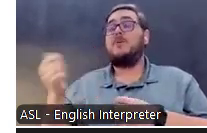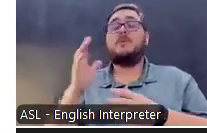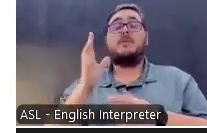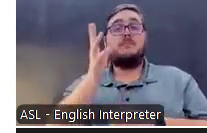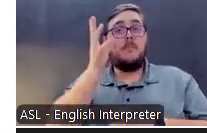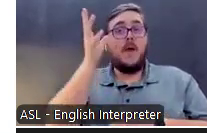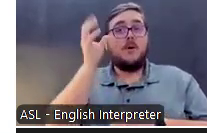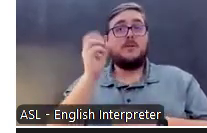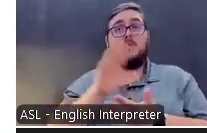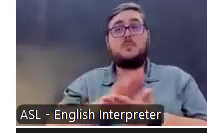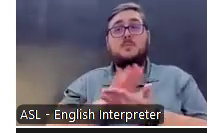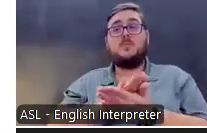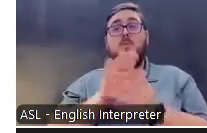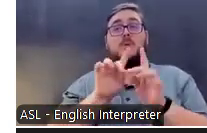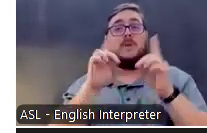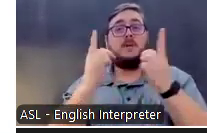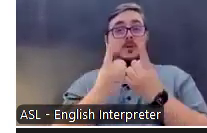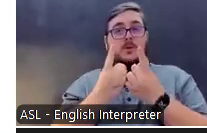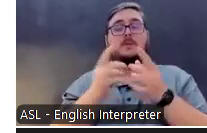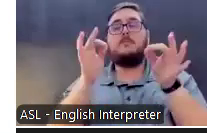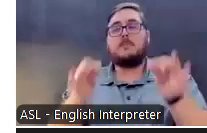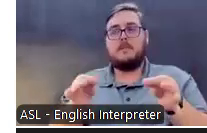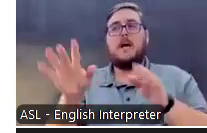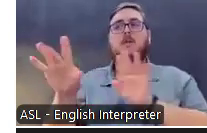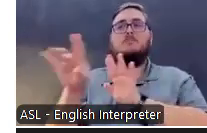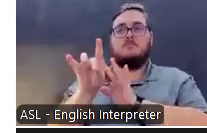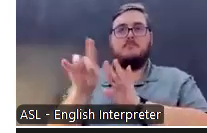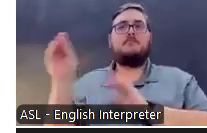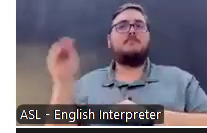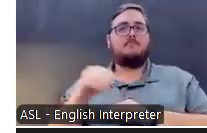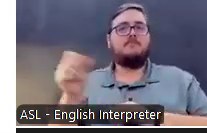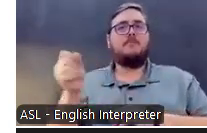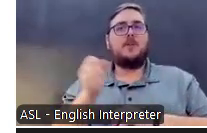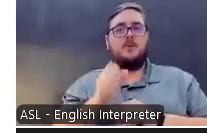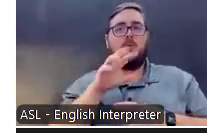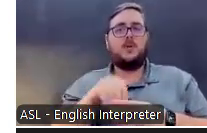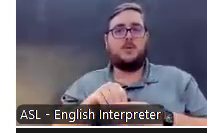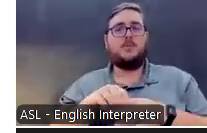special expertise about the child. Next slide.